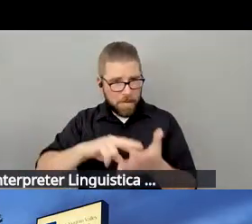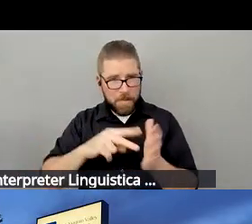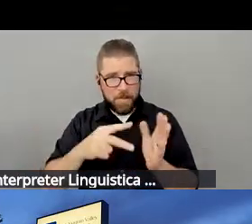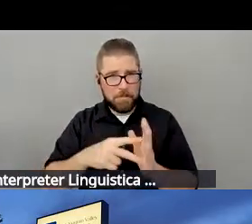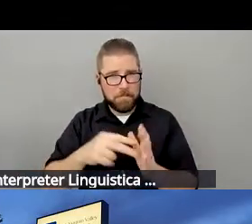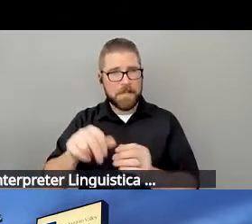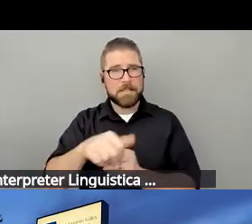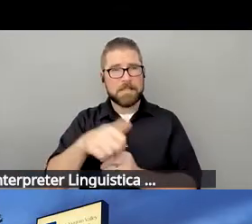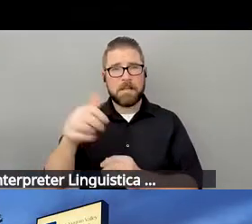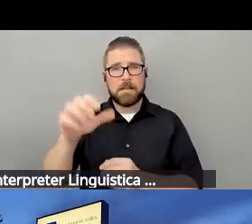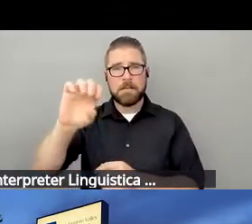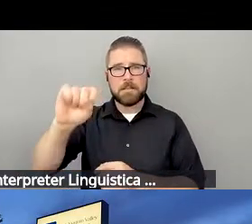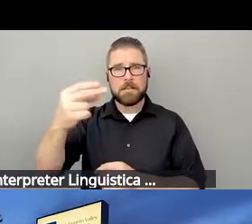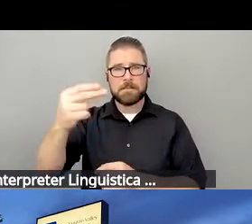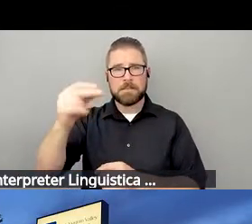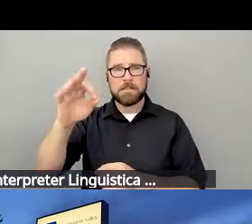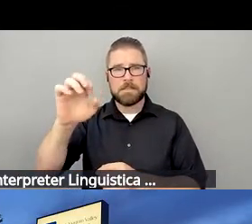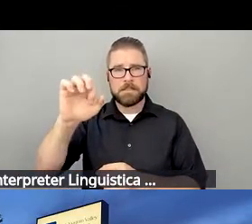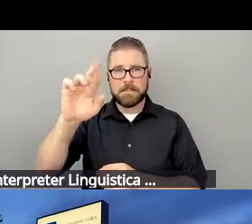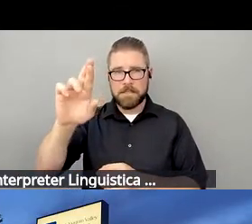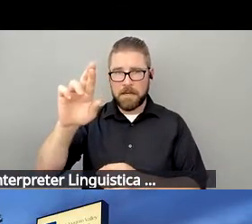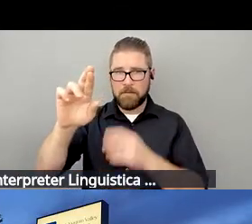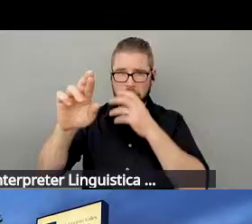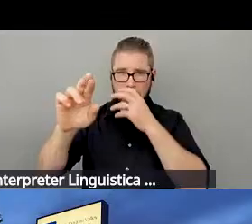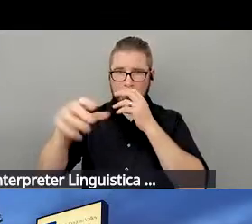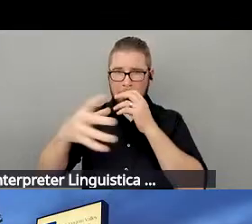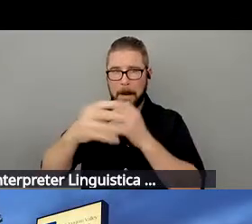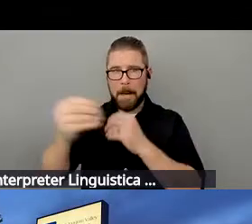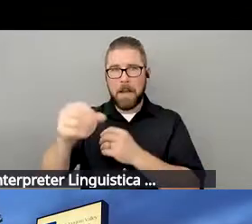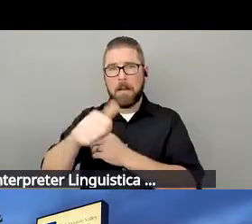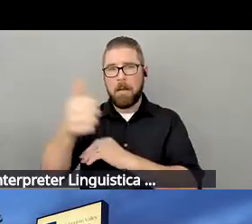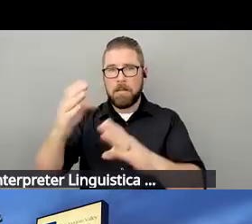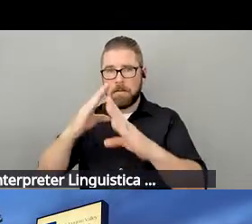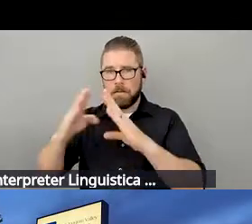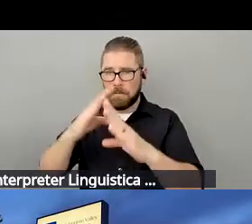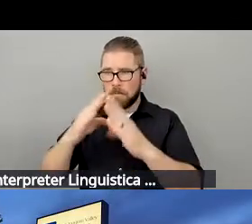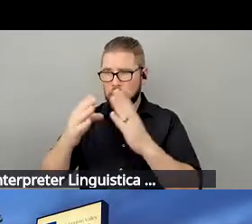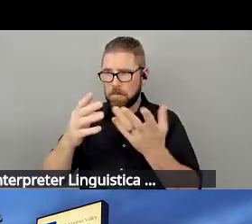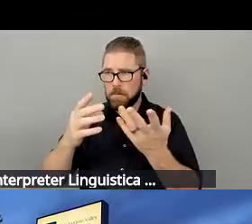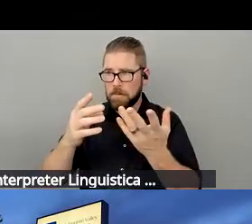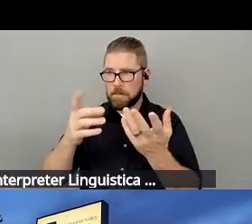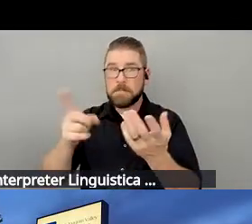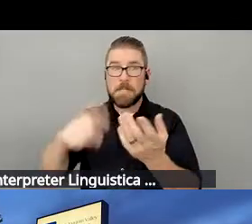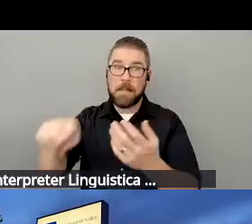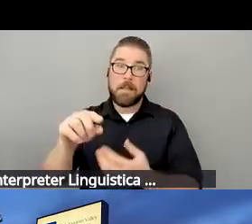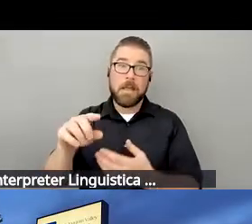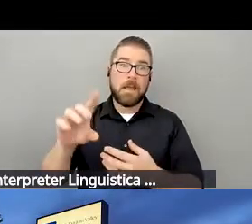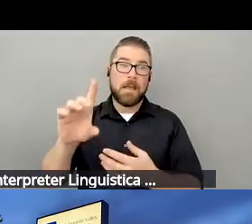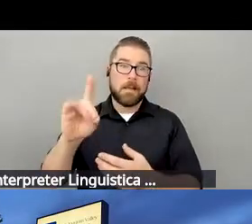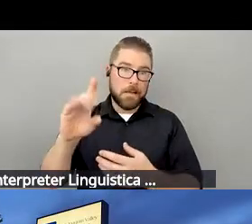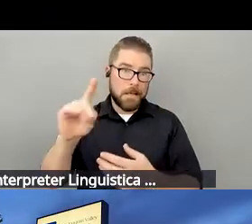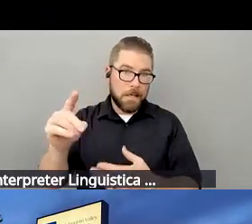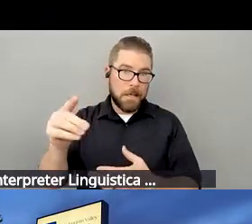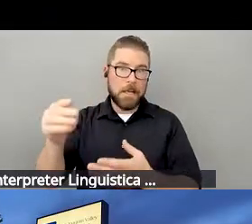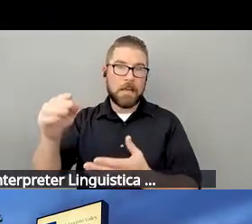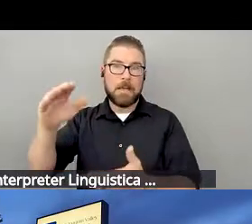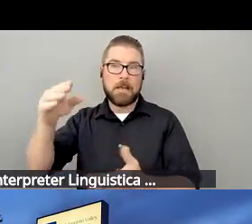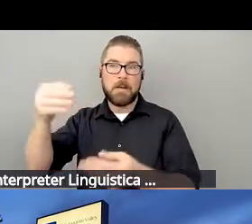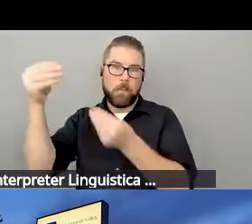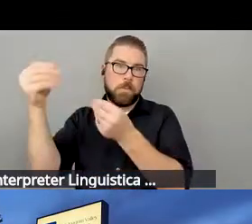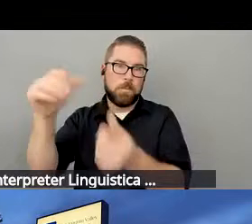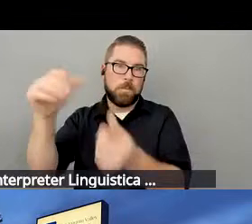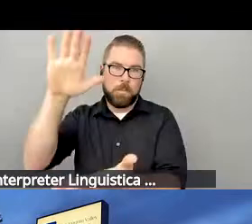have been able to continue to spend down after the their funding ended. Is that correct?